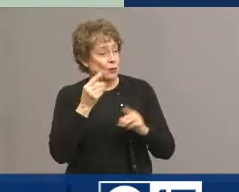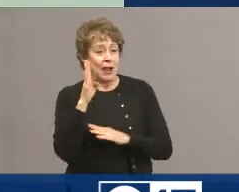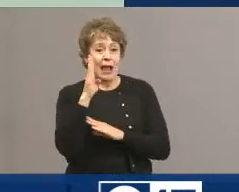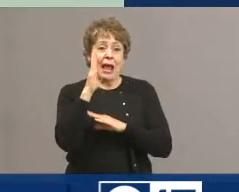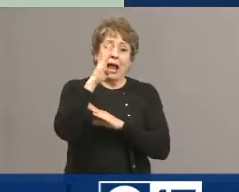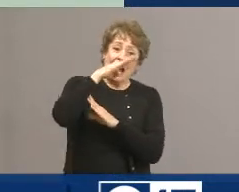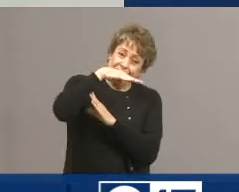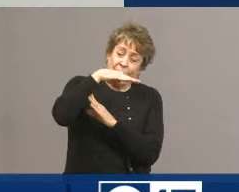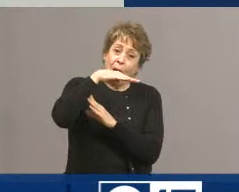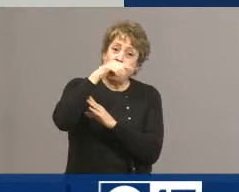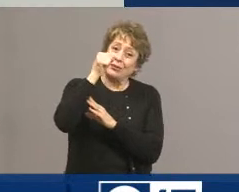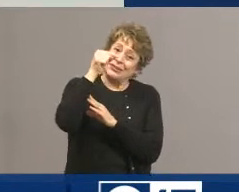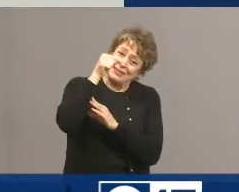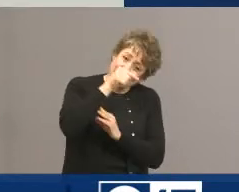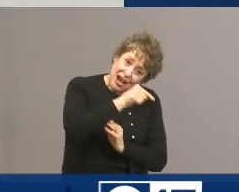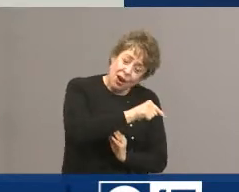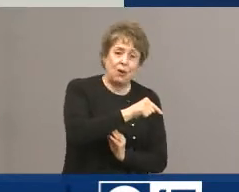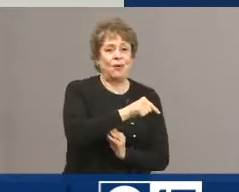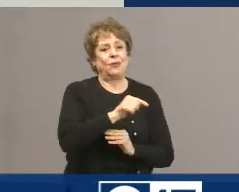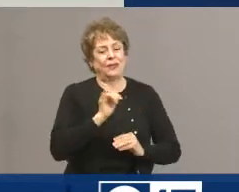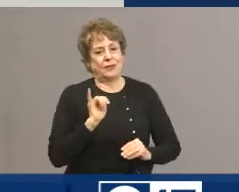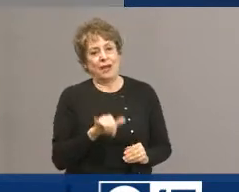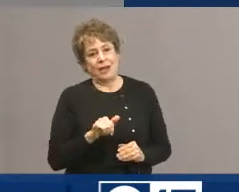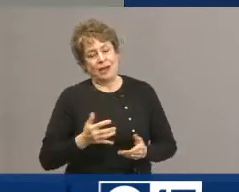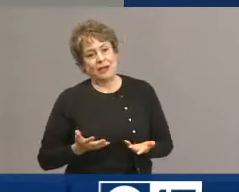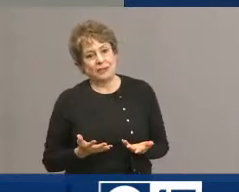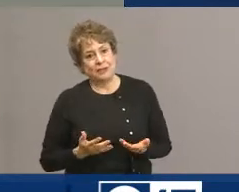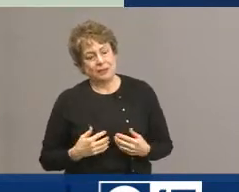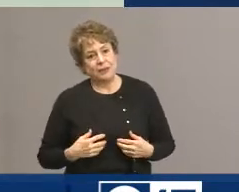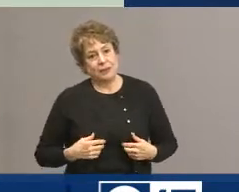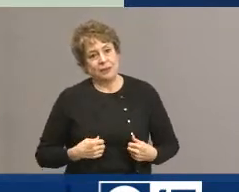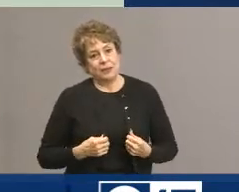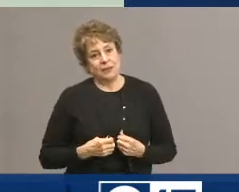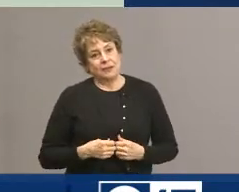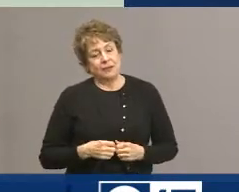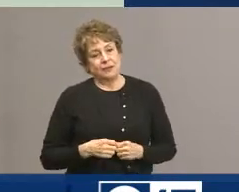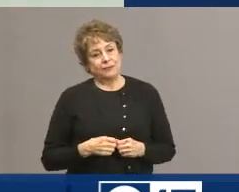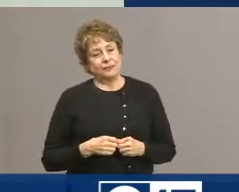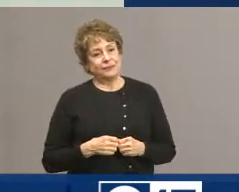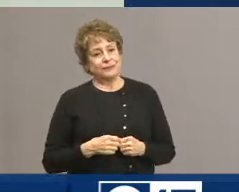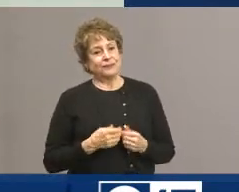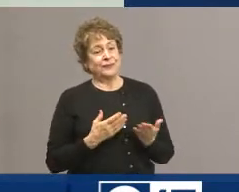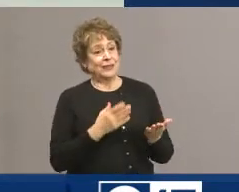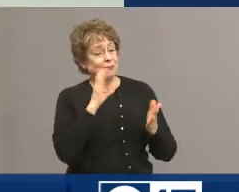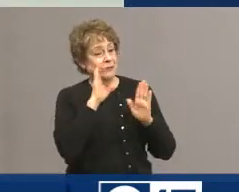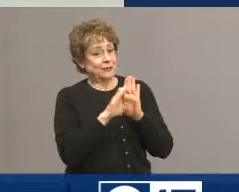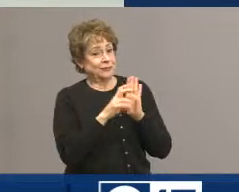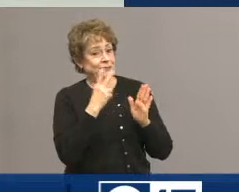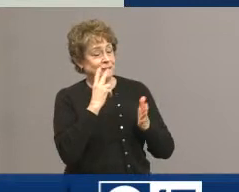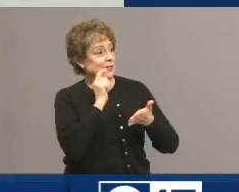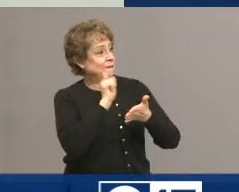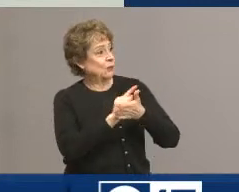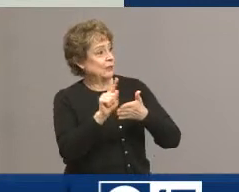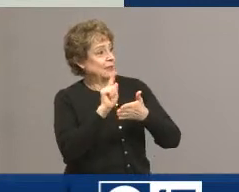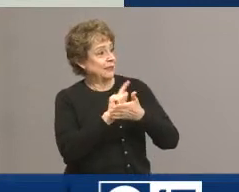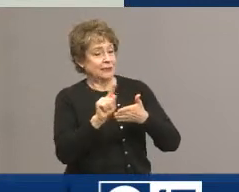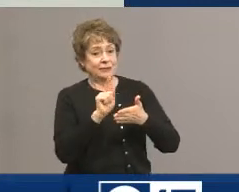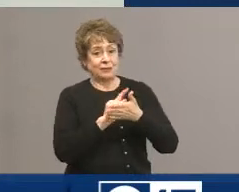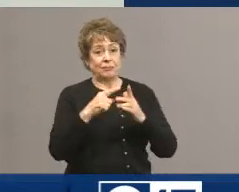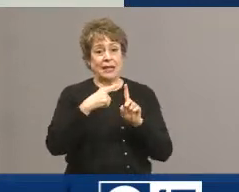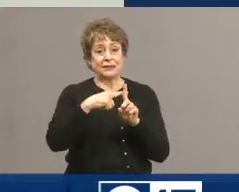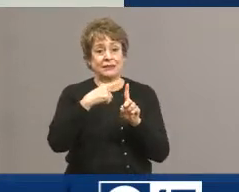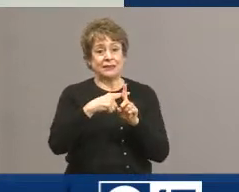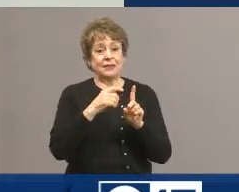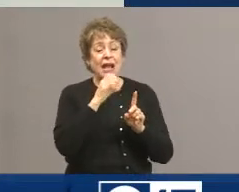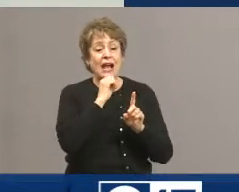This is our weekly COVID-19 cases by age. One thing that Dr. Birx mentioned this morning